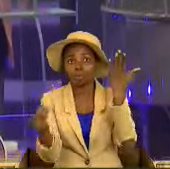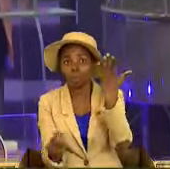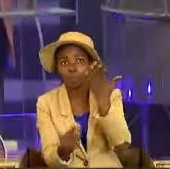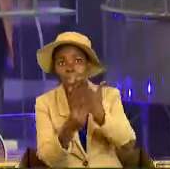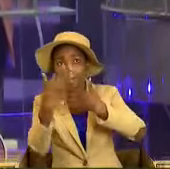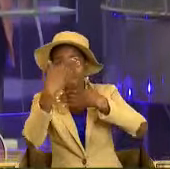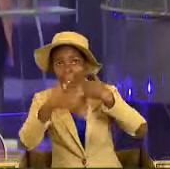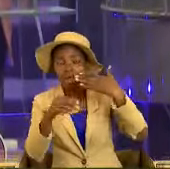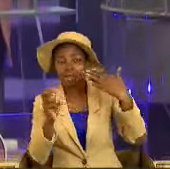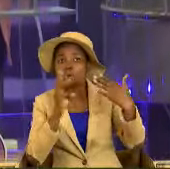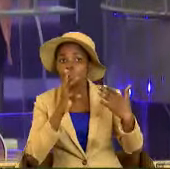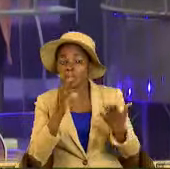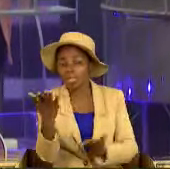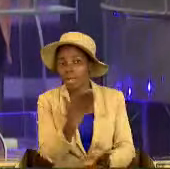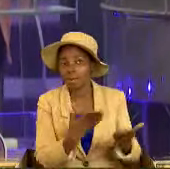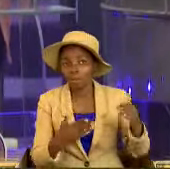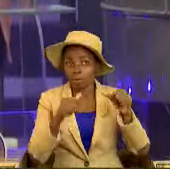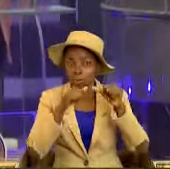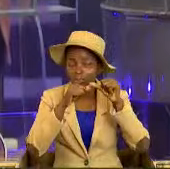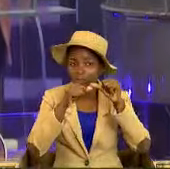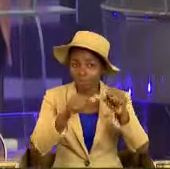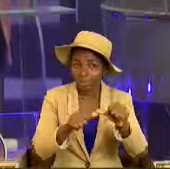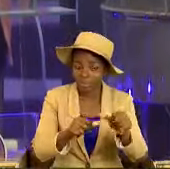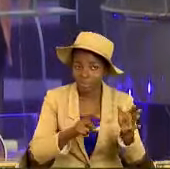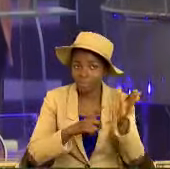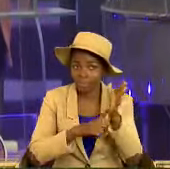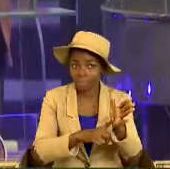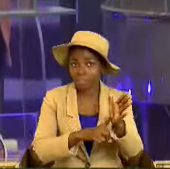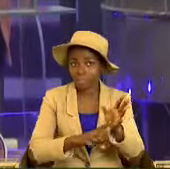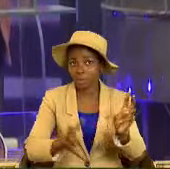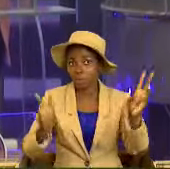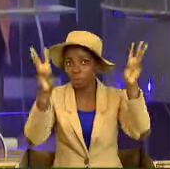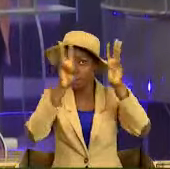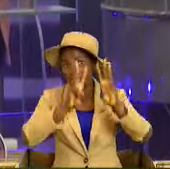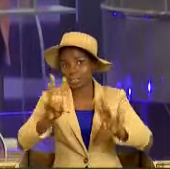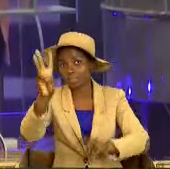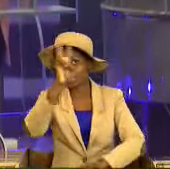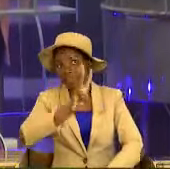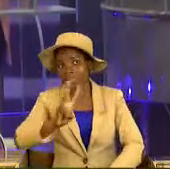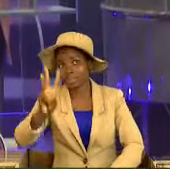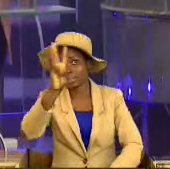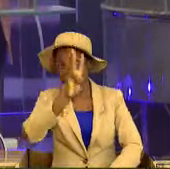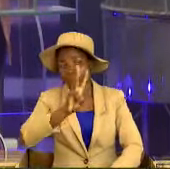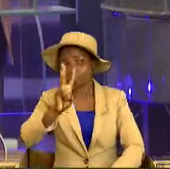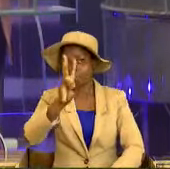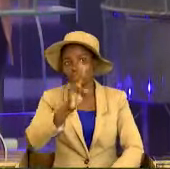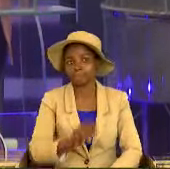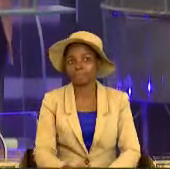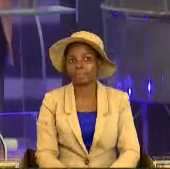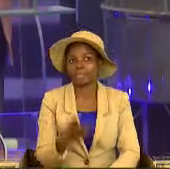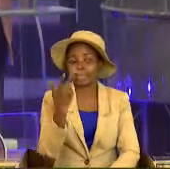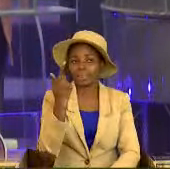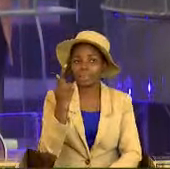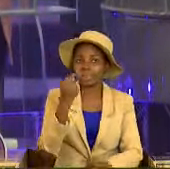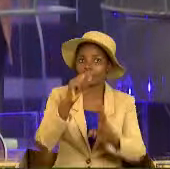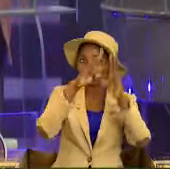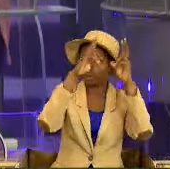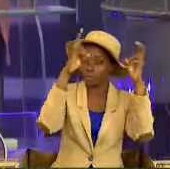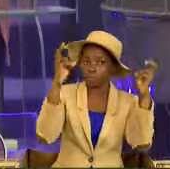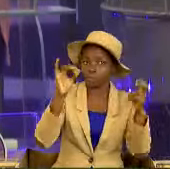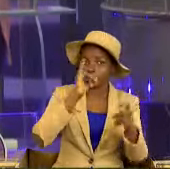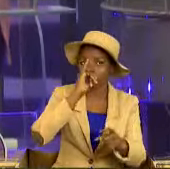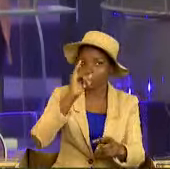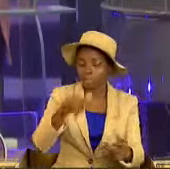continue next Wednesday this very Wednesday 18th October 20123 the theme is baptism of